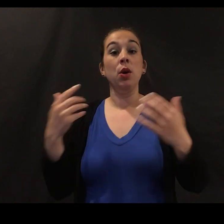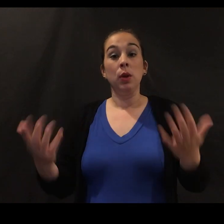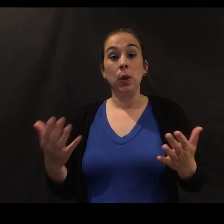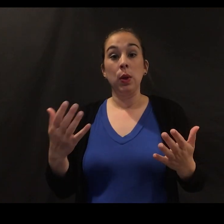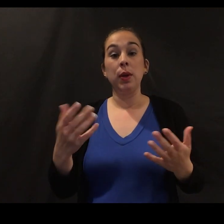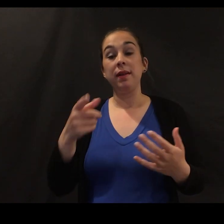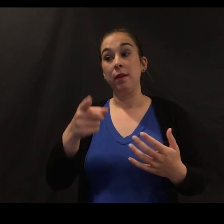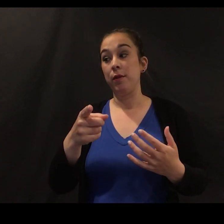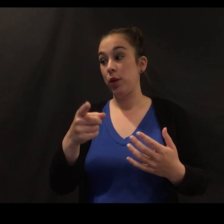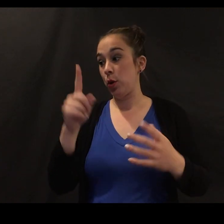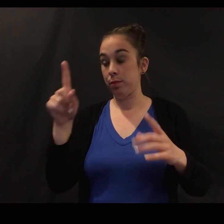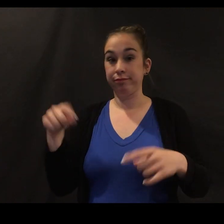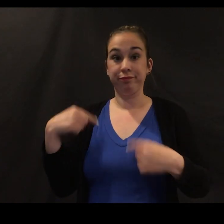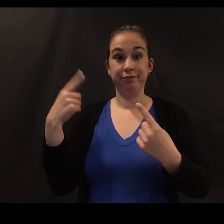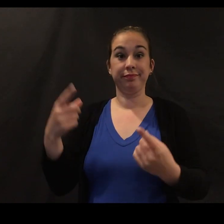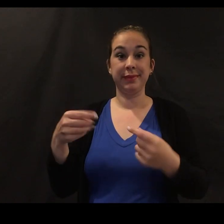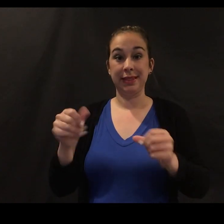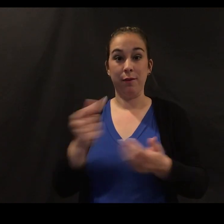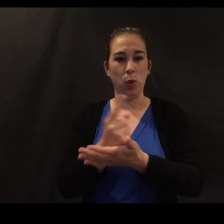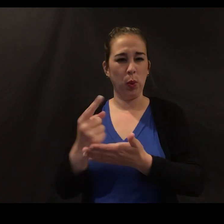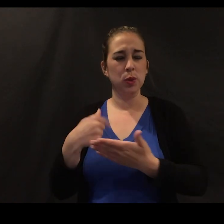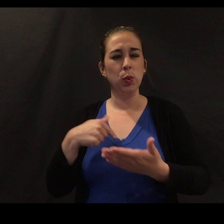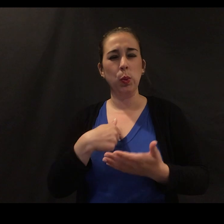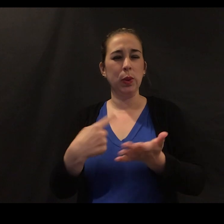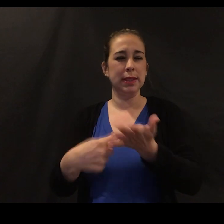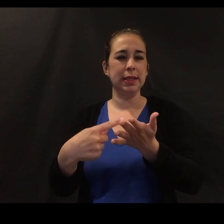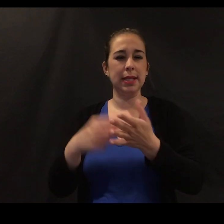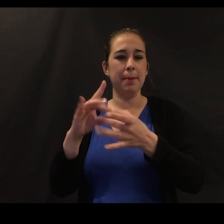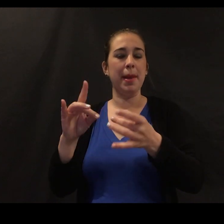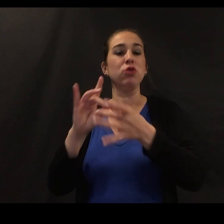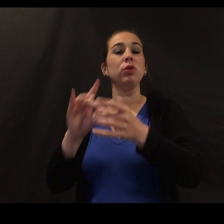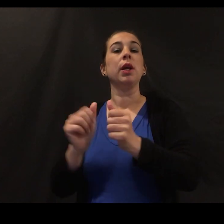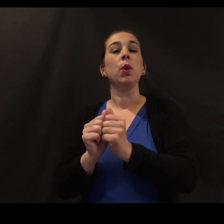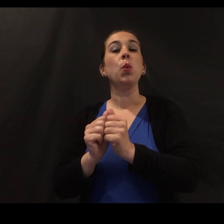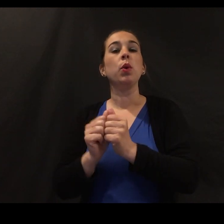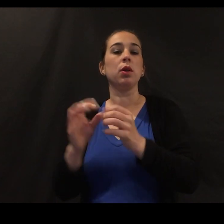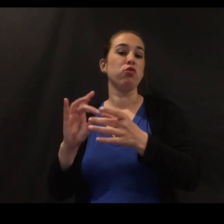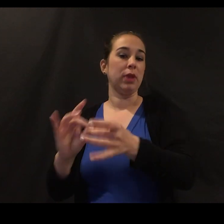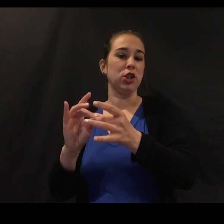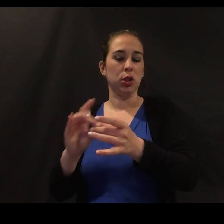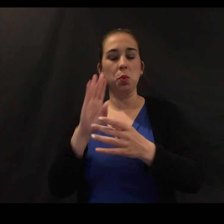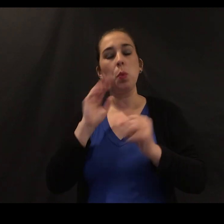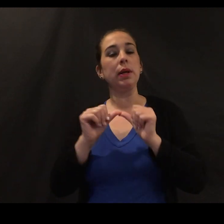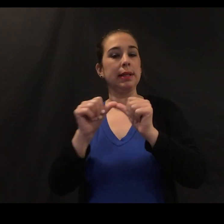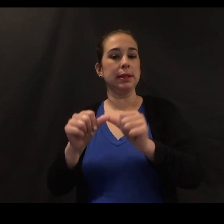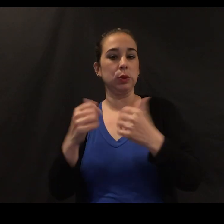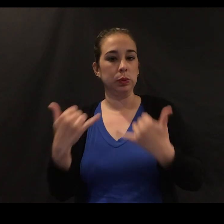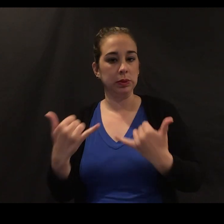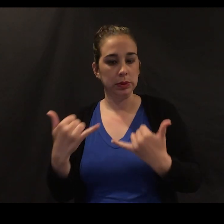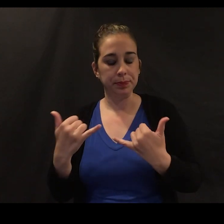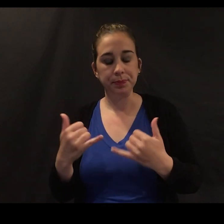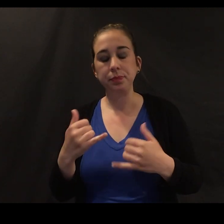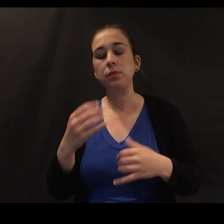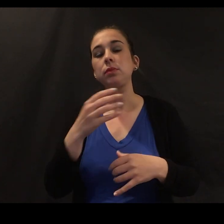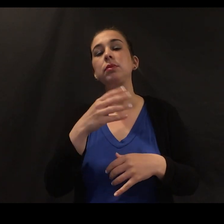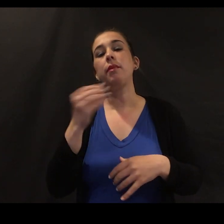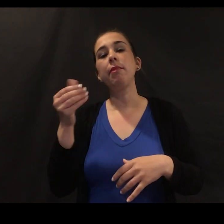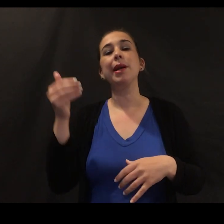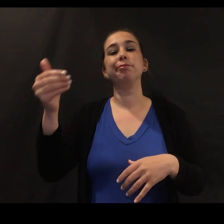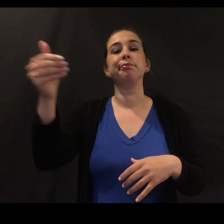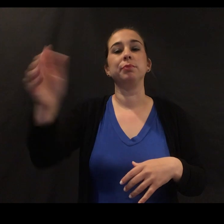around for the last several weeks, we're involved in a series of messages on relationships. We're going to continue in that series this weekend and into the days to